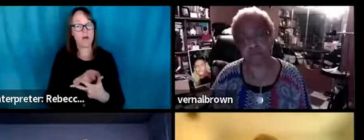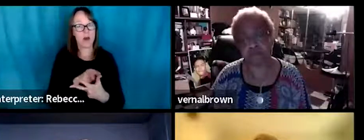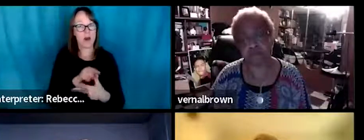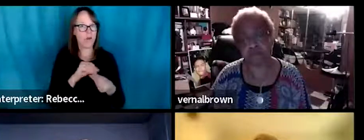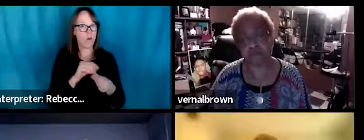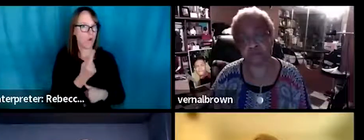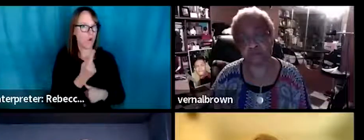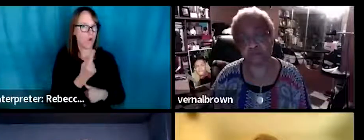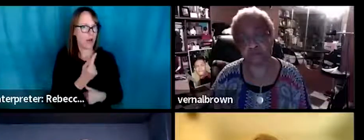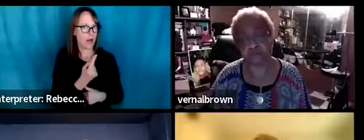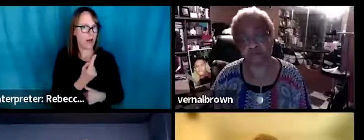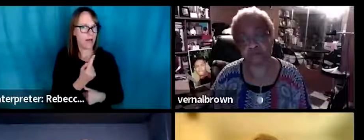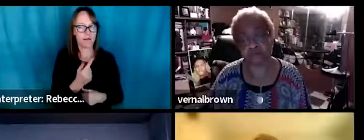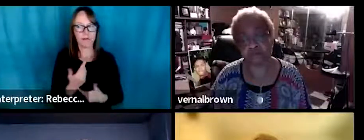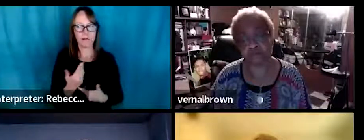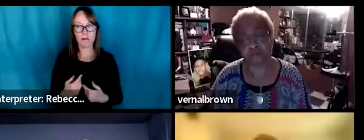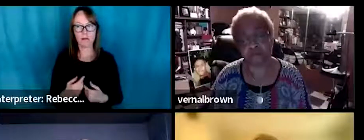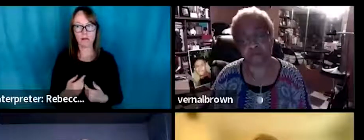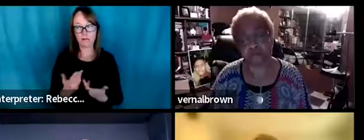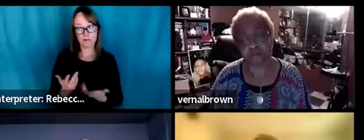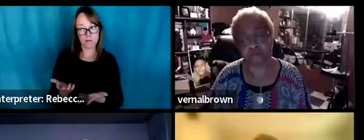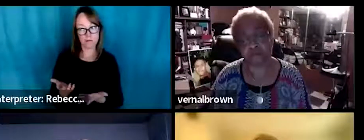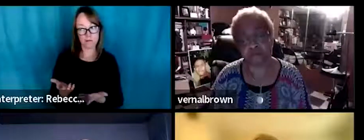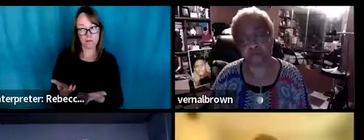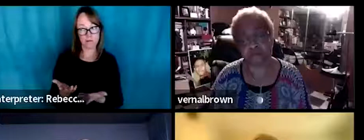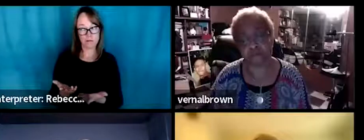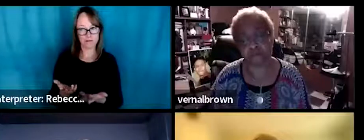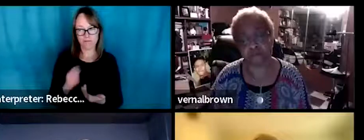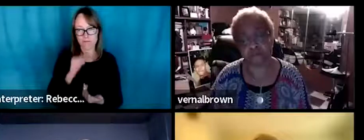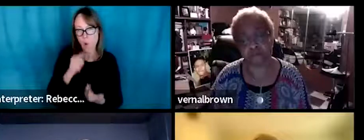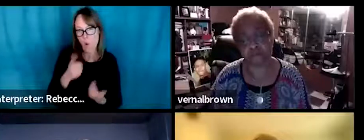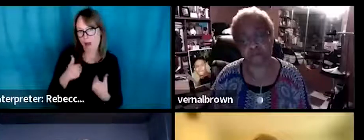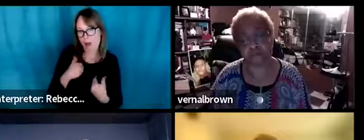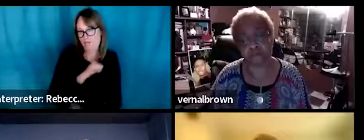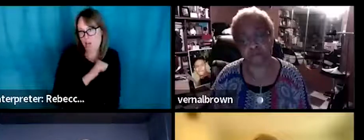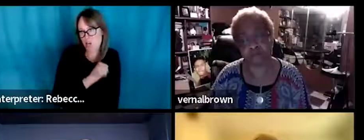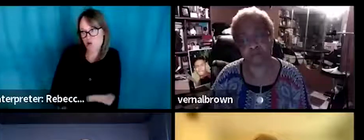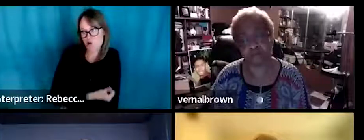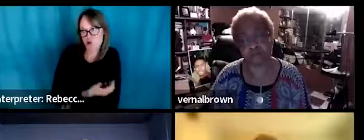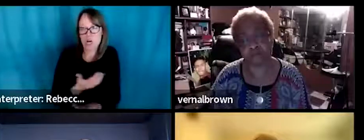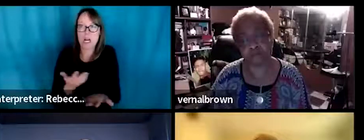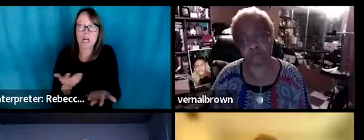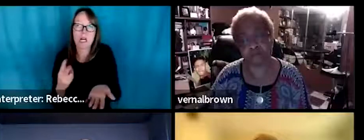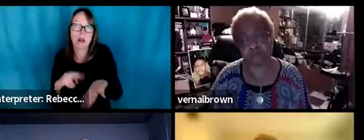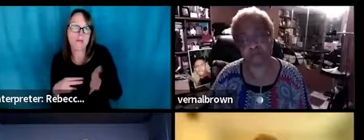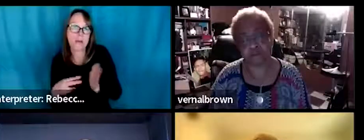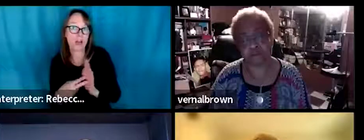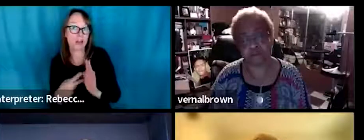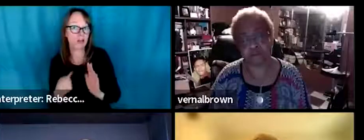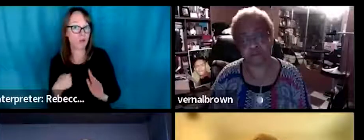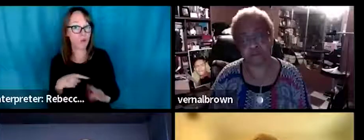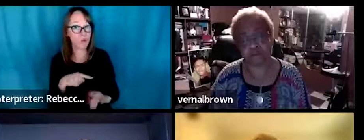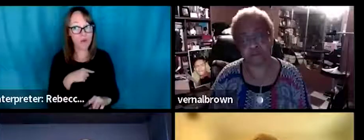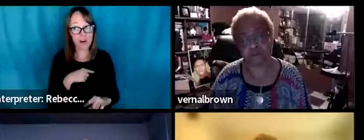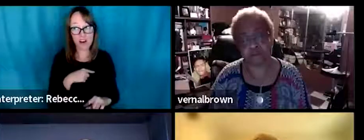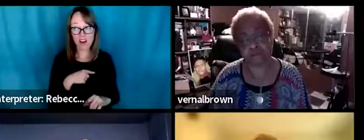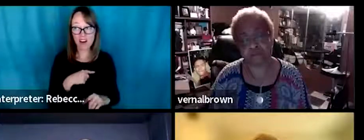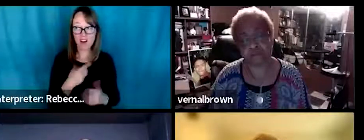that authority, does that hinder our ability to operate significantly in any way? Because you just said that like